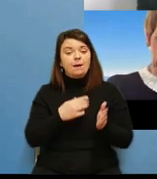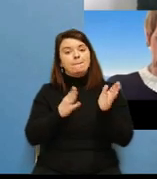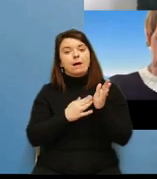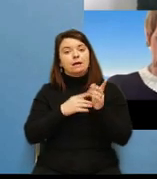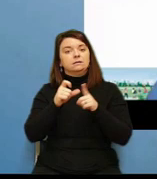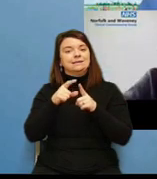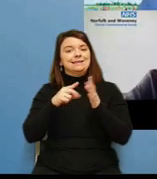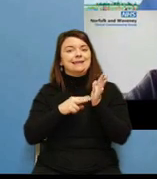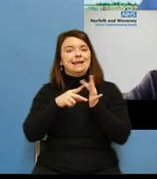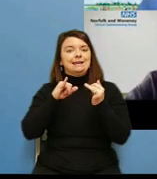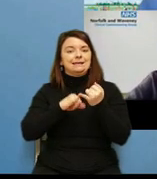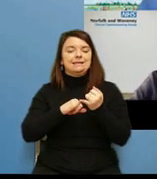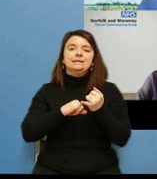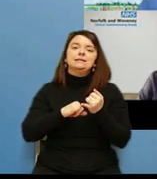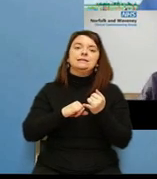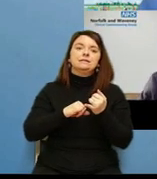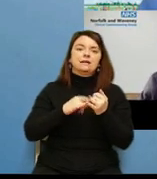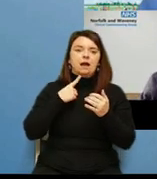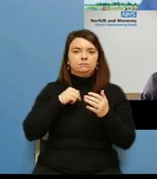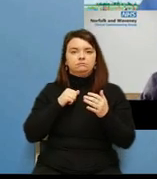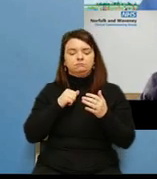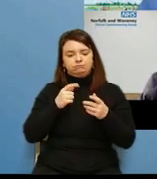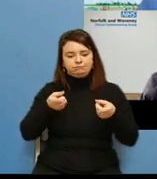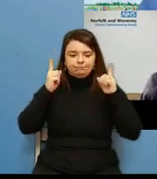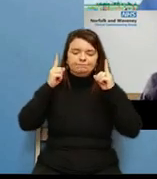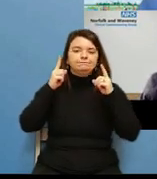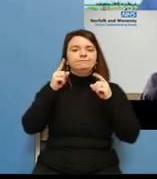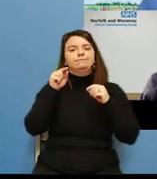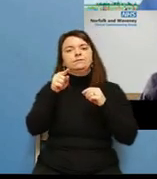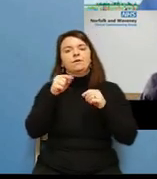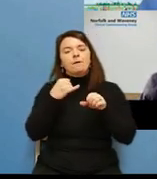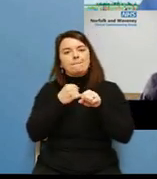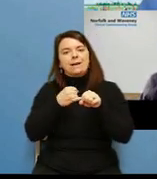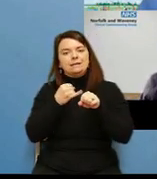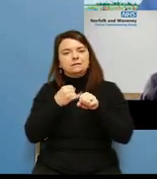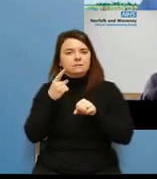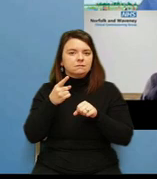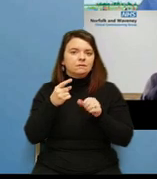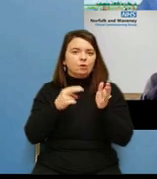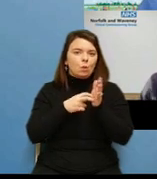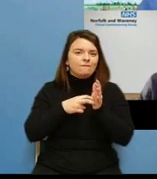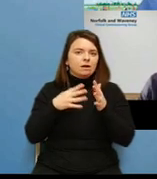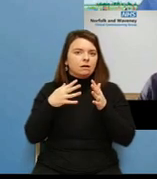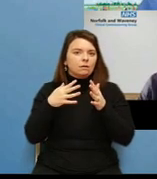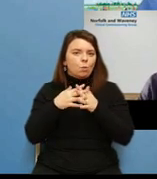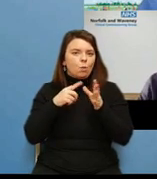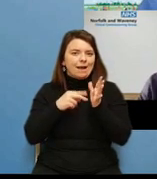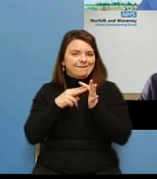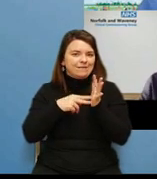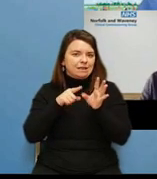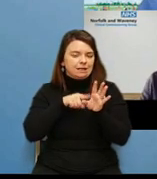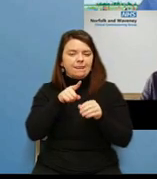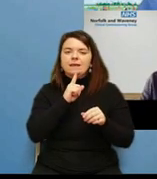Yeah, introduction from myself. Yeah, so I'm Michael Dennis, Head of Medicines Optimization for Norfolk and Waveney CCG. So this is the